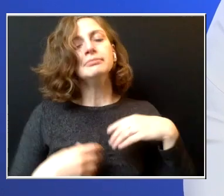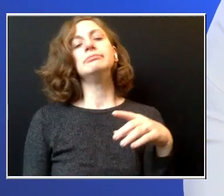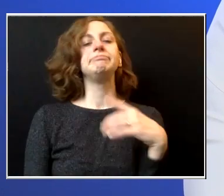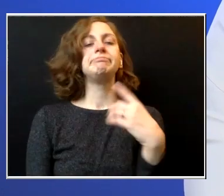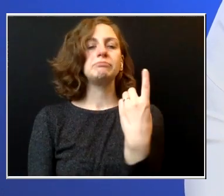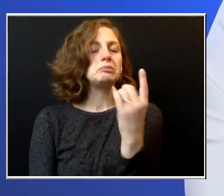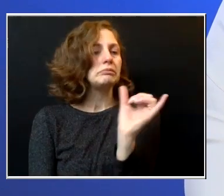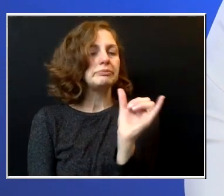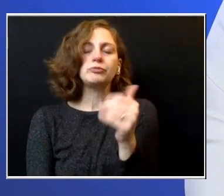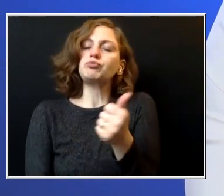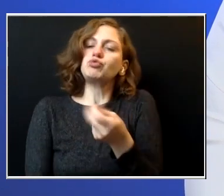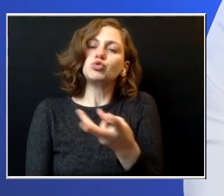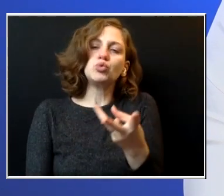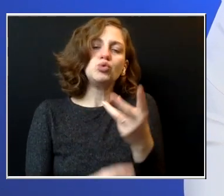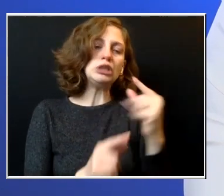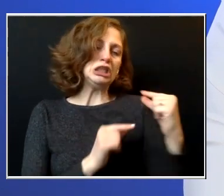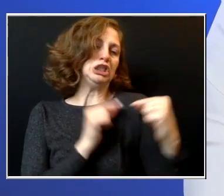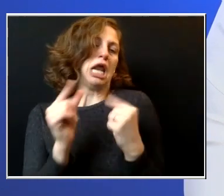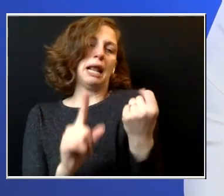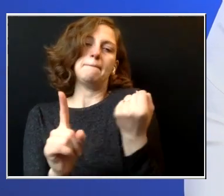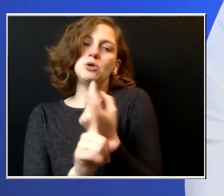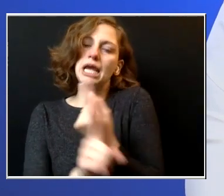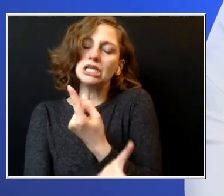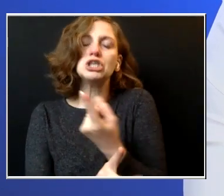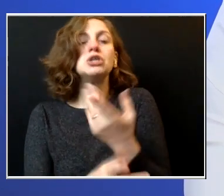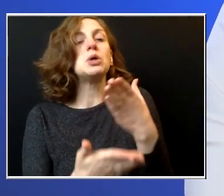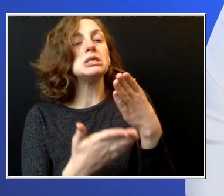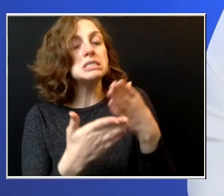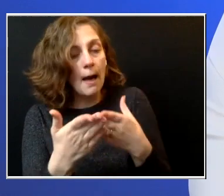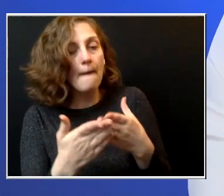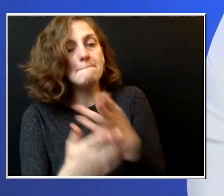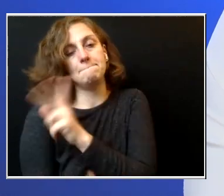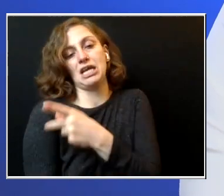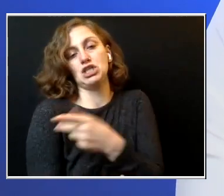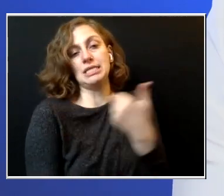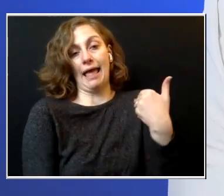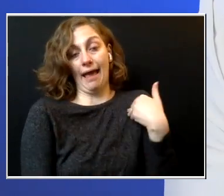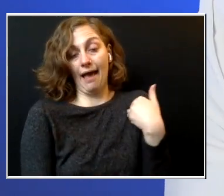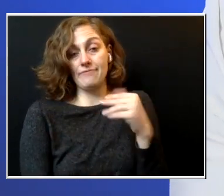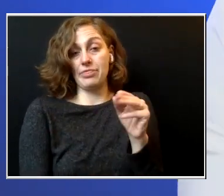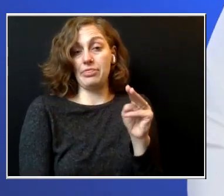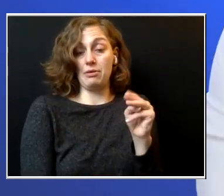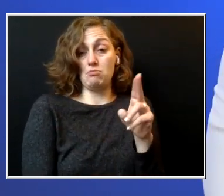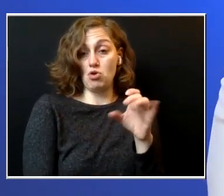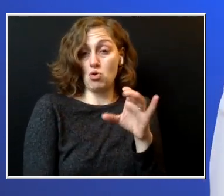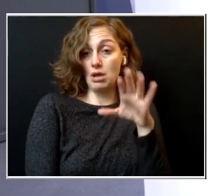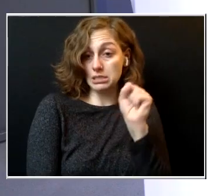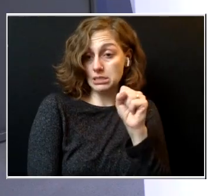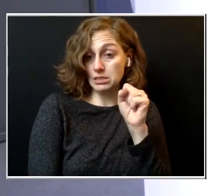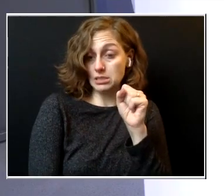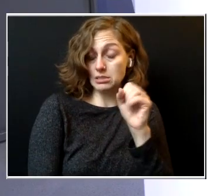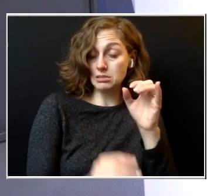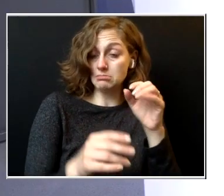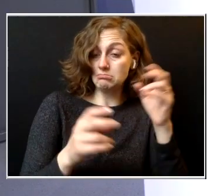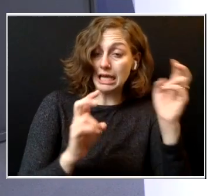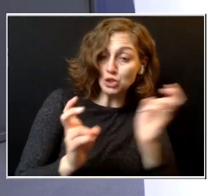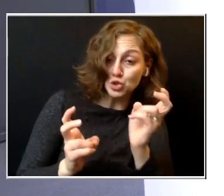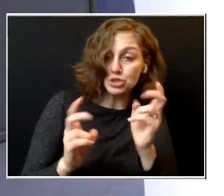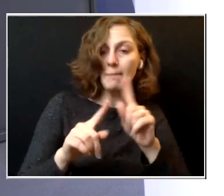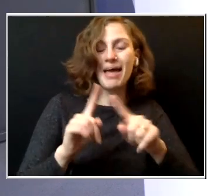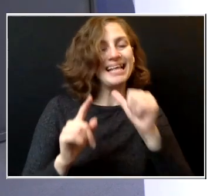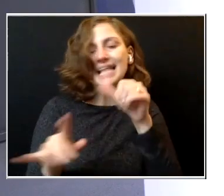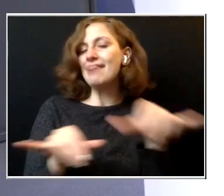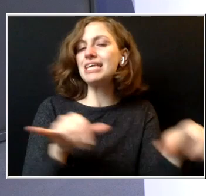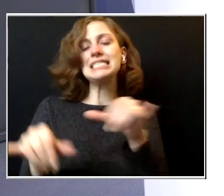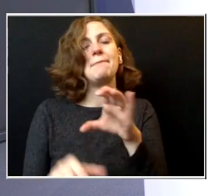where patients do have some mucus hypersecretion issues, but it's completely different than the way it is in cystic fibrosis. Yeah, and the other thing